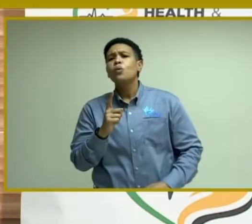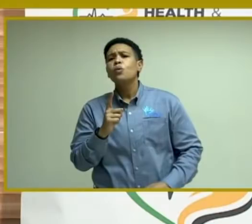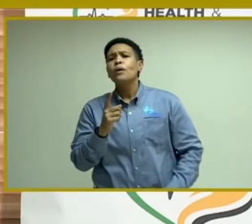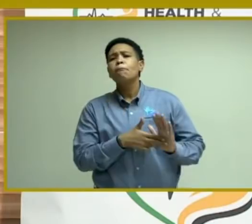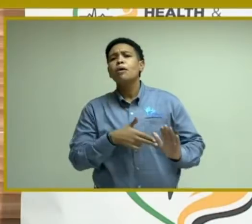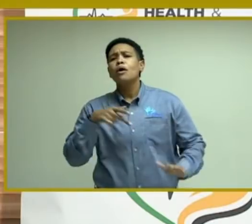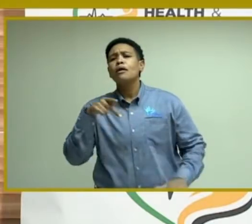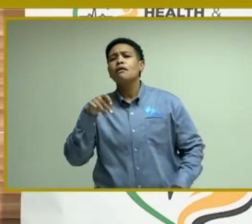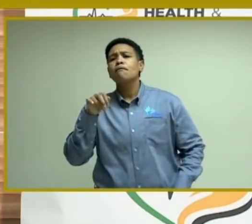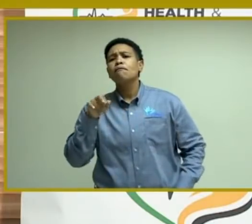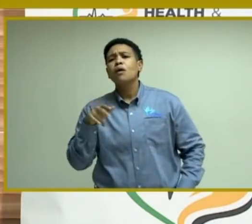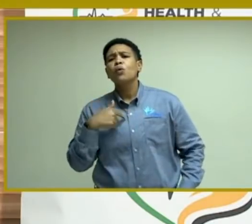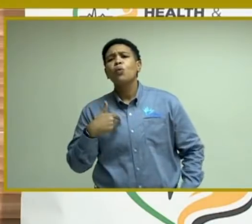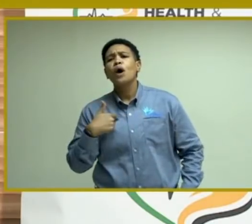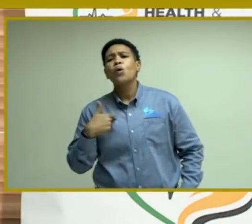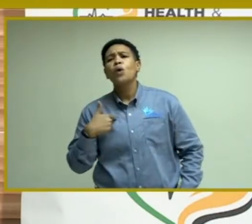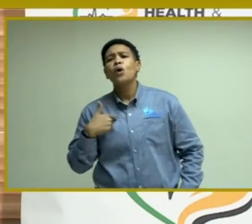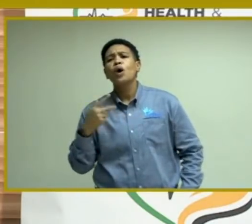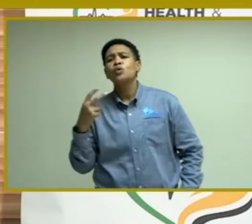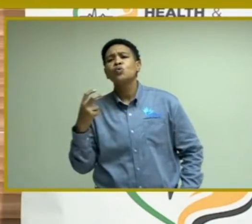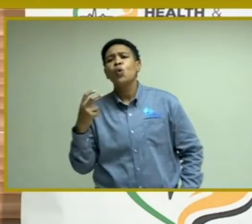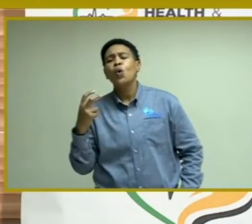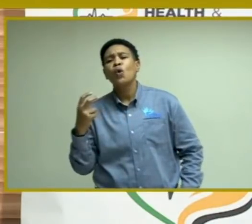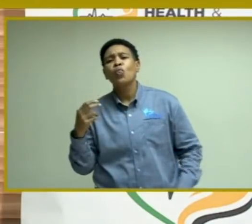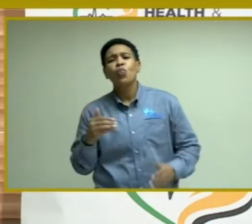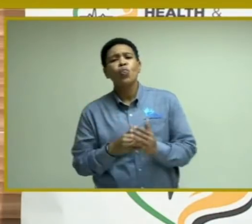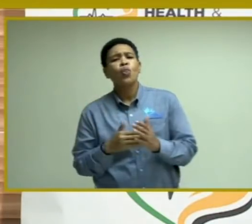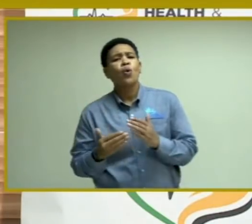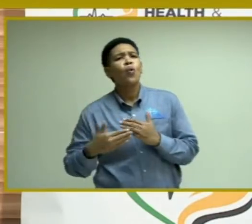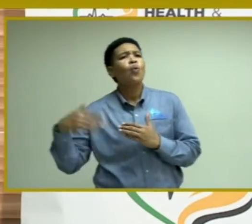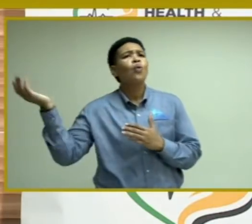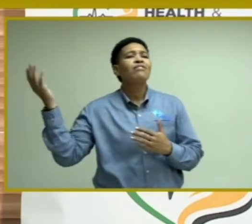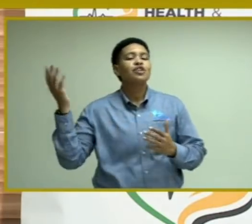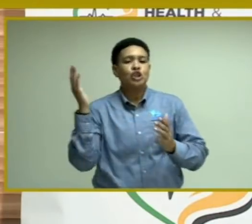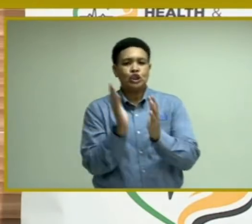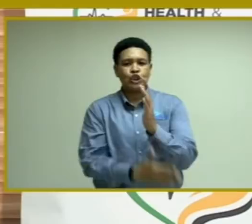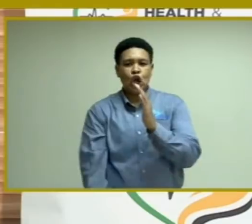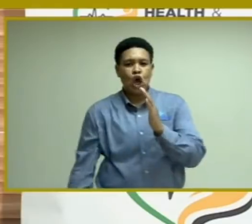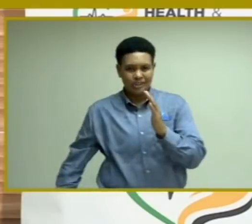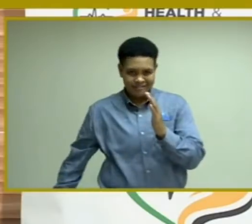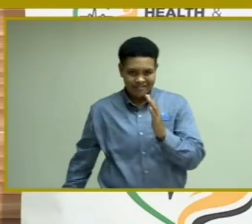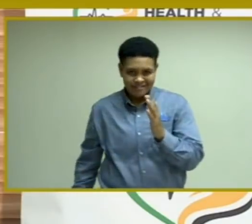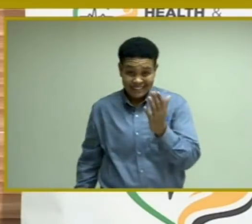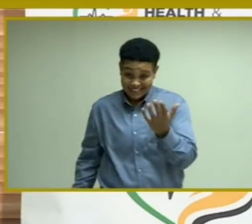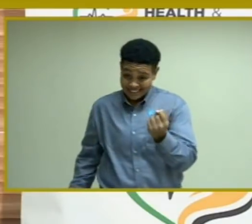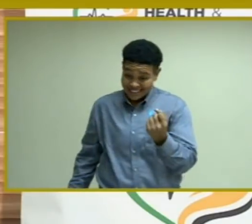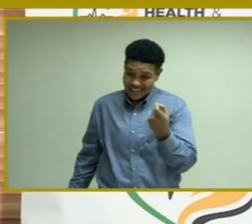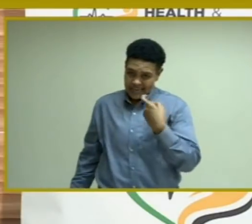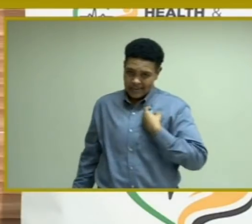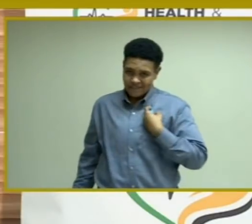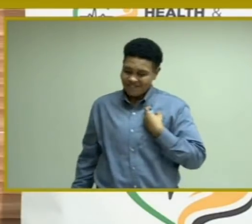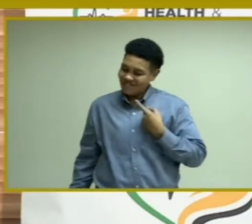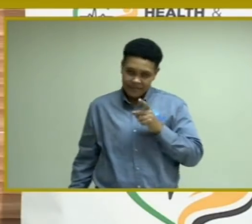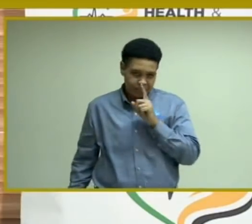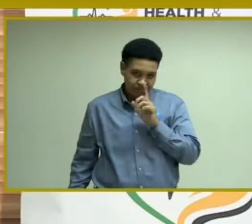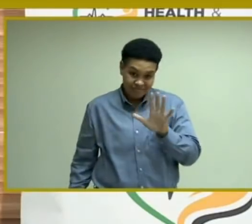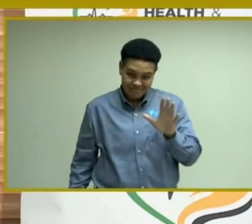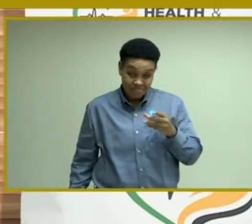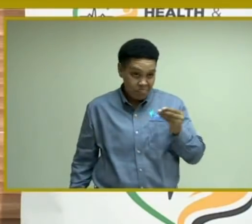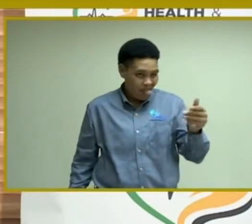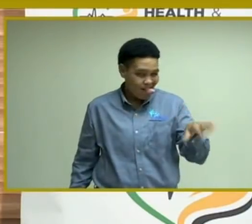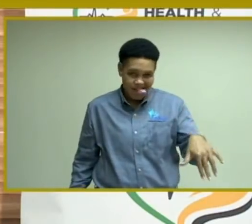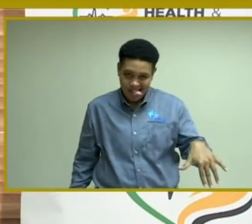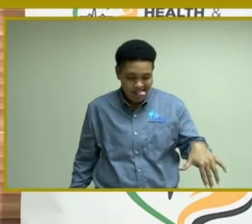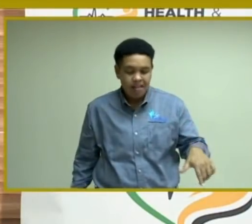over 200 plus doses that we received from the United States, gifted to us. And then the